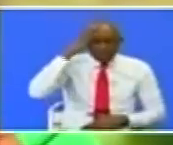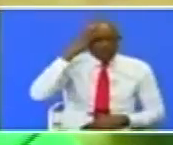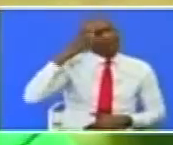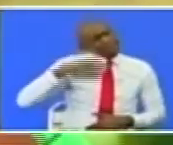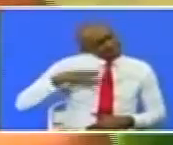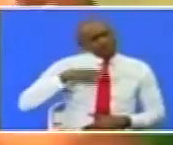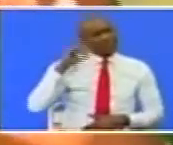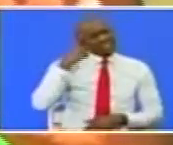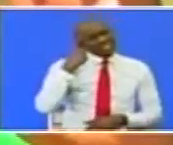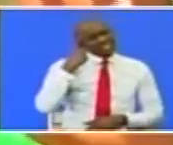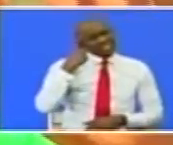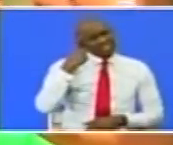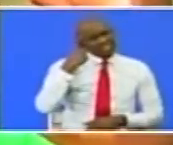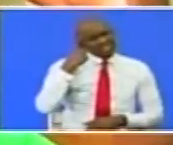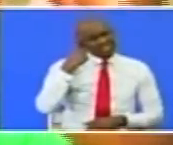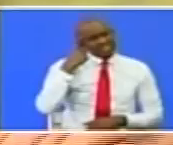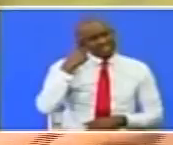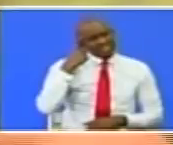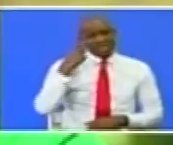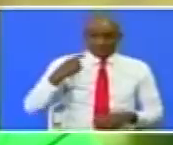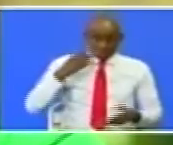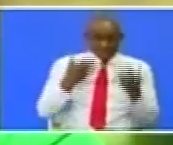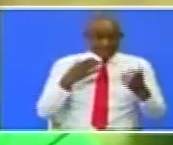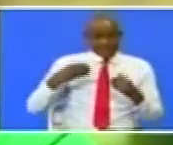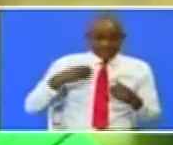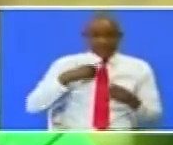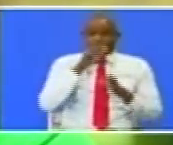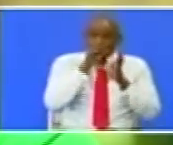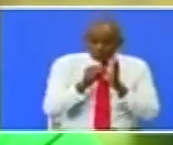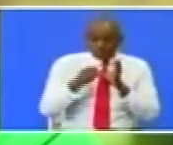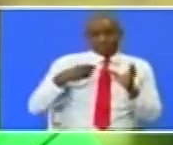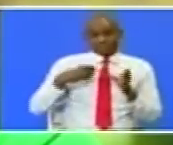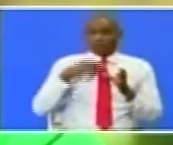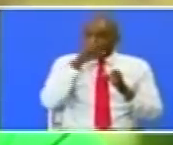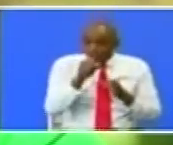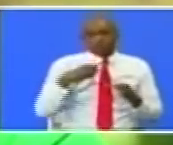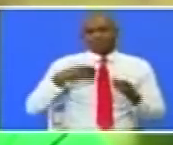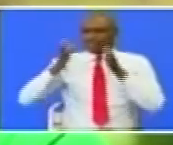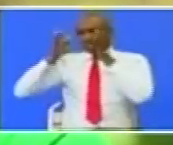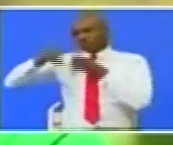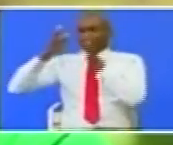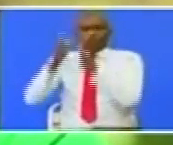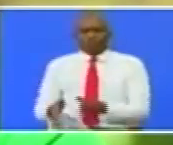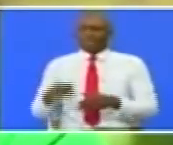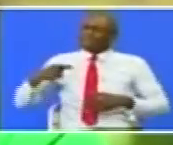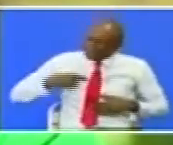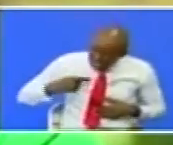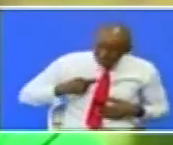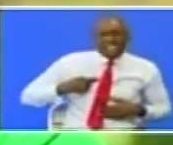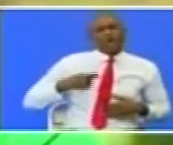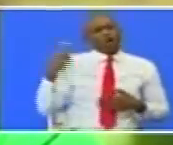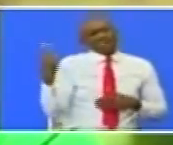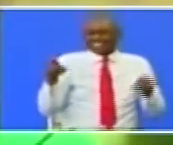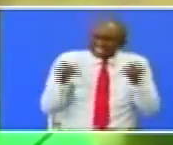people take it as, let's say I am a wolf and them, they are human. I'm not a wolf. I am